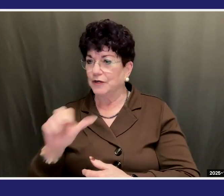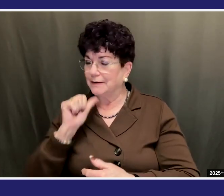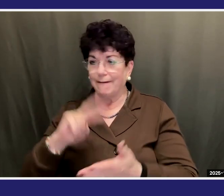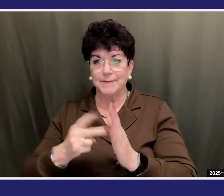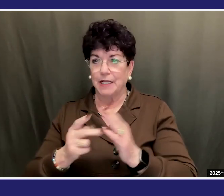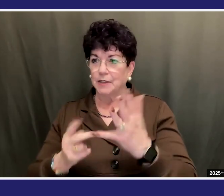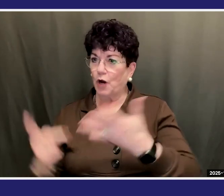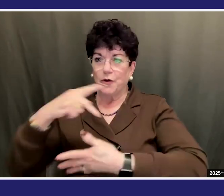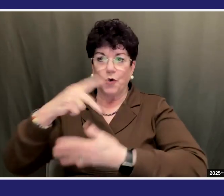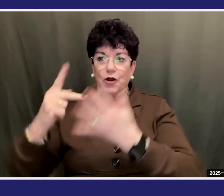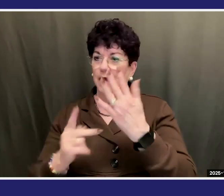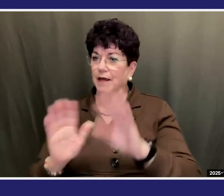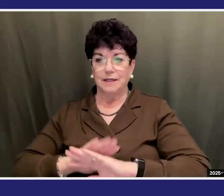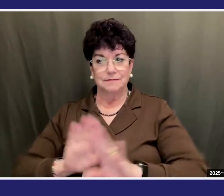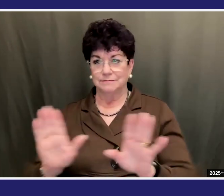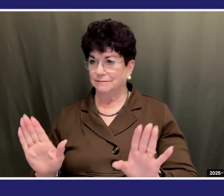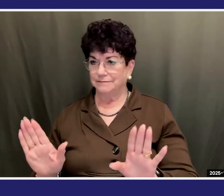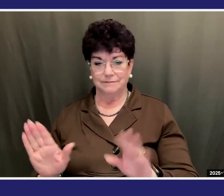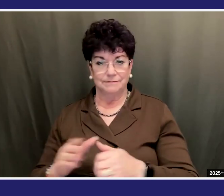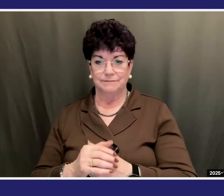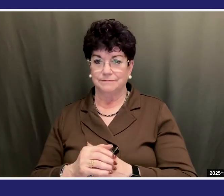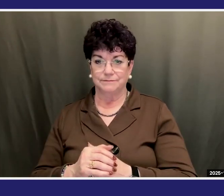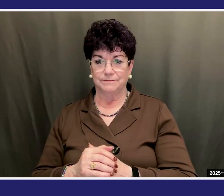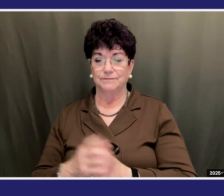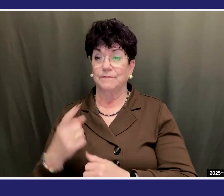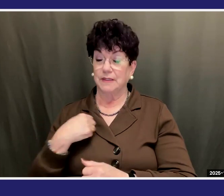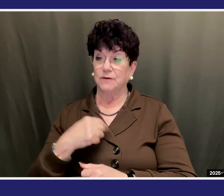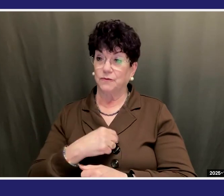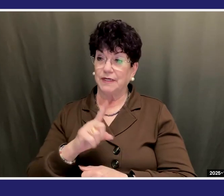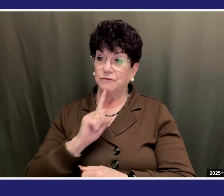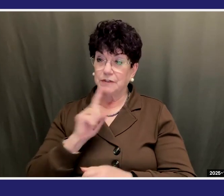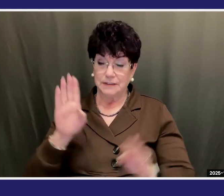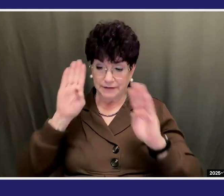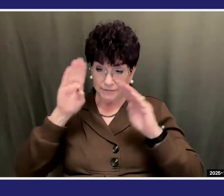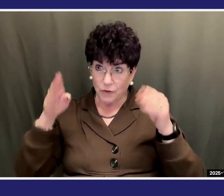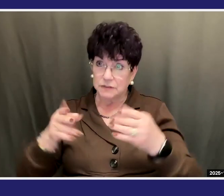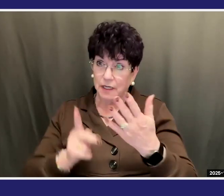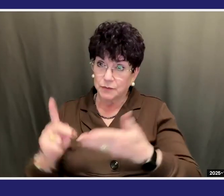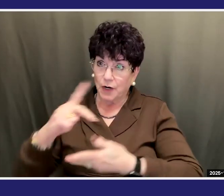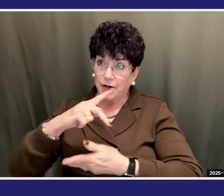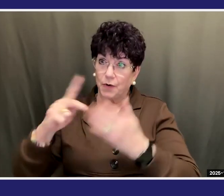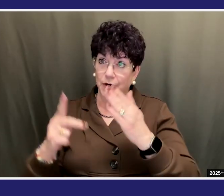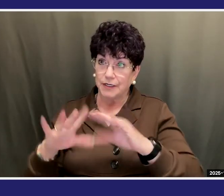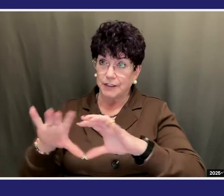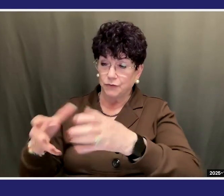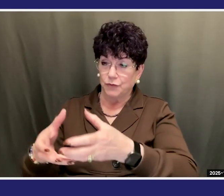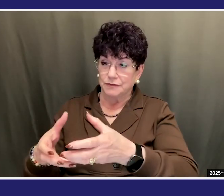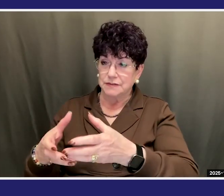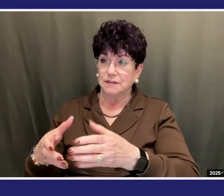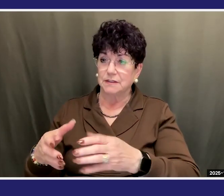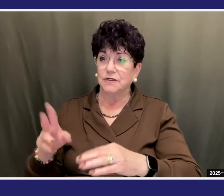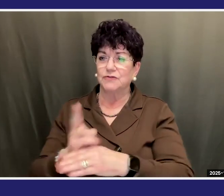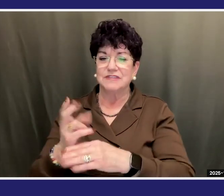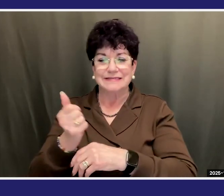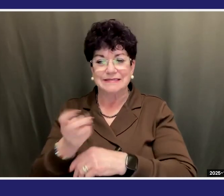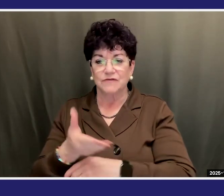be some sense of prioritization. And we really honed in on these priority populations based on a few